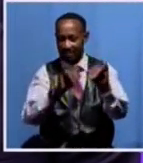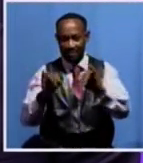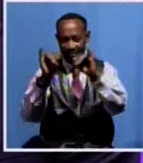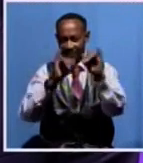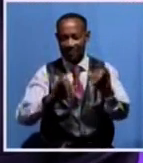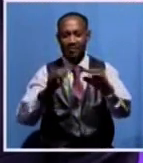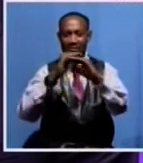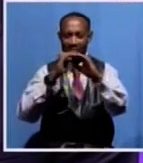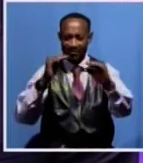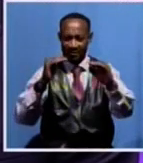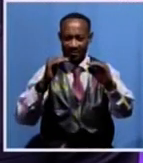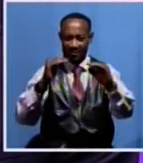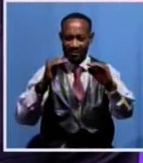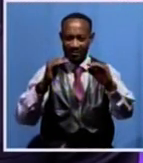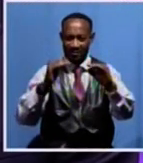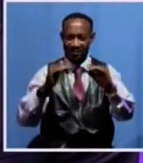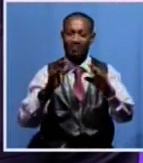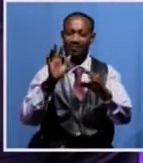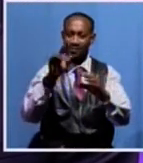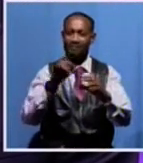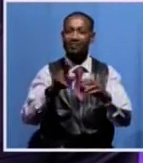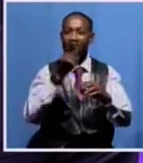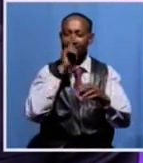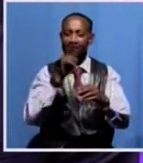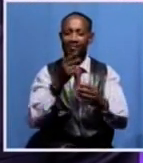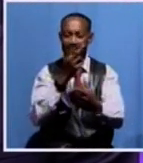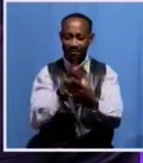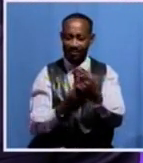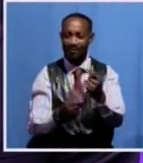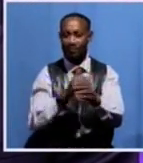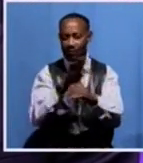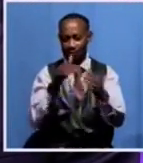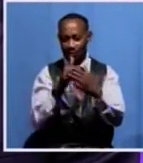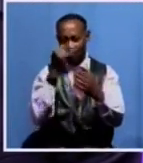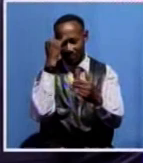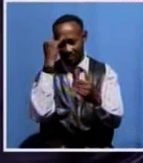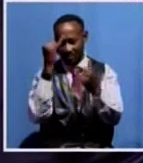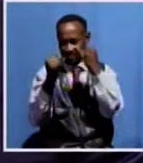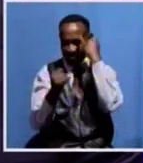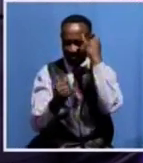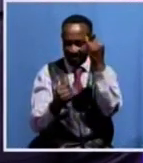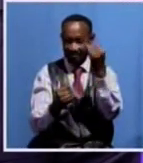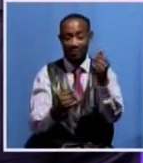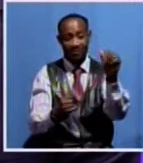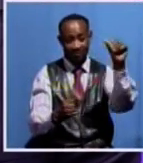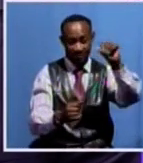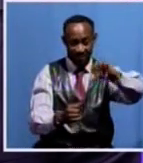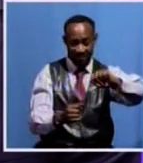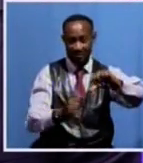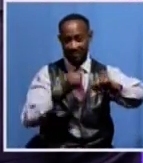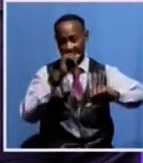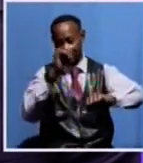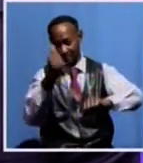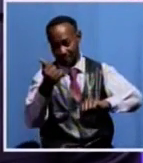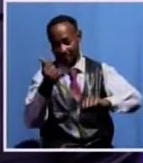we were very open about engagement. In fact, we kept both options open. The VAT option on that side, with the view